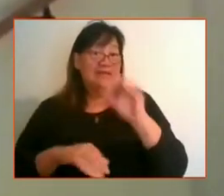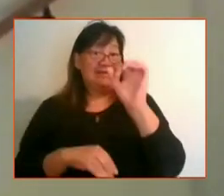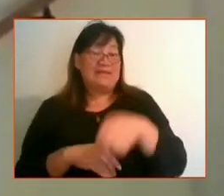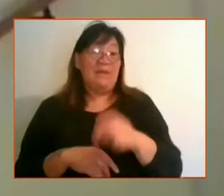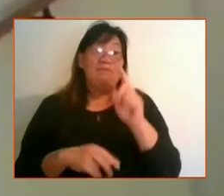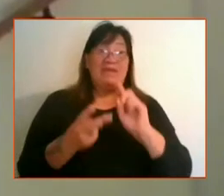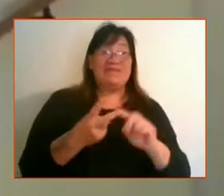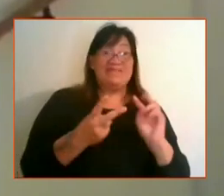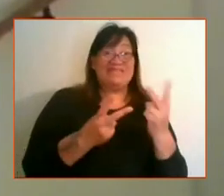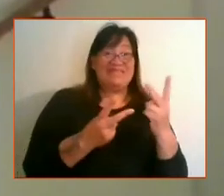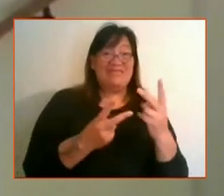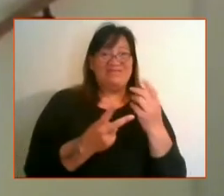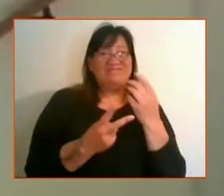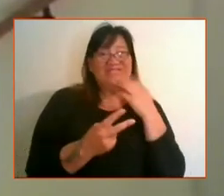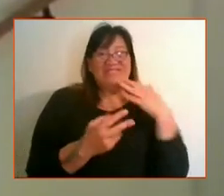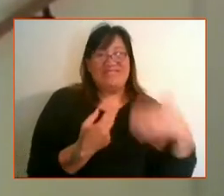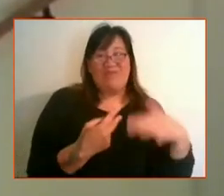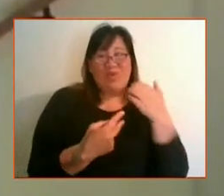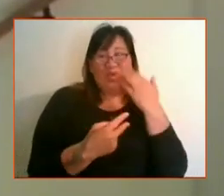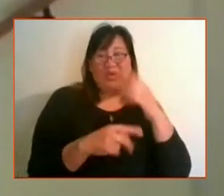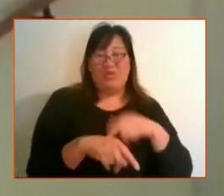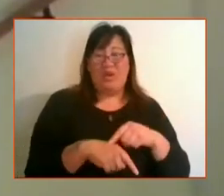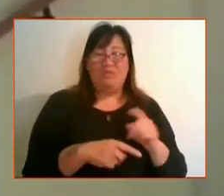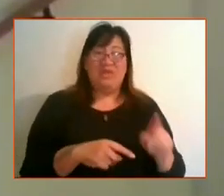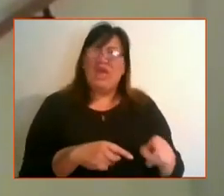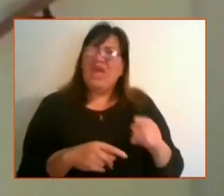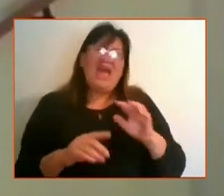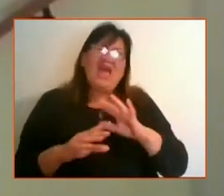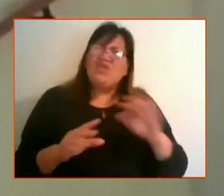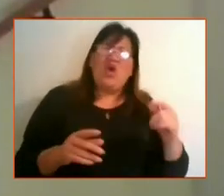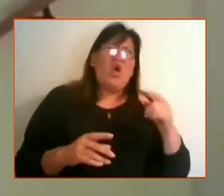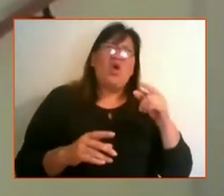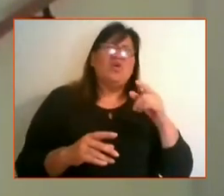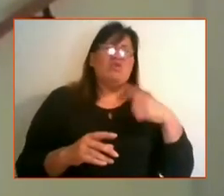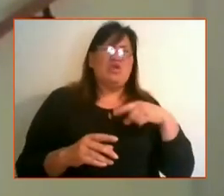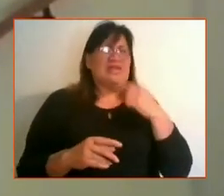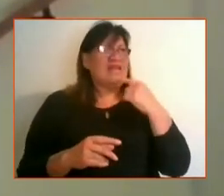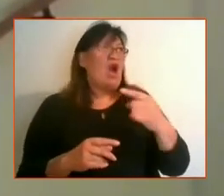to suffering. Not because of the old adage that to